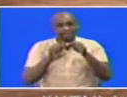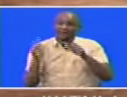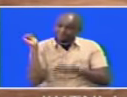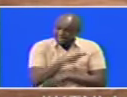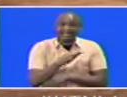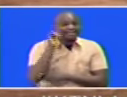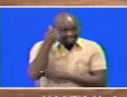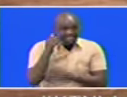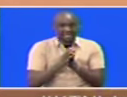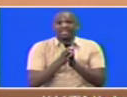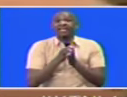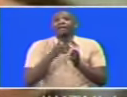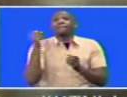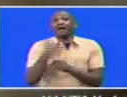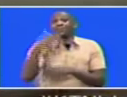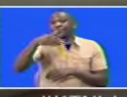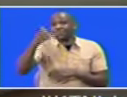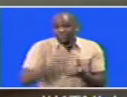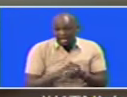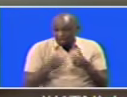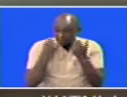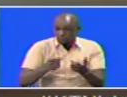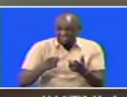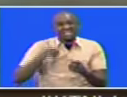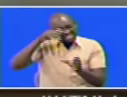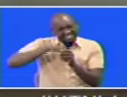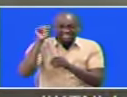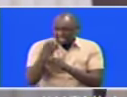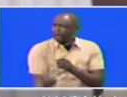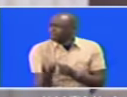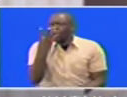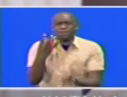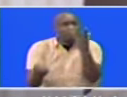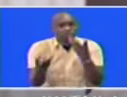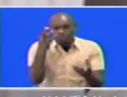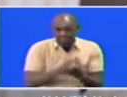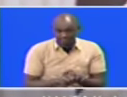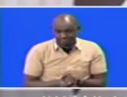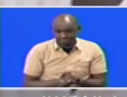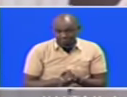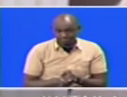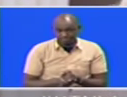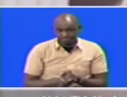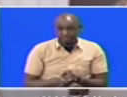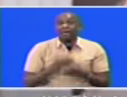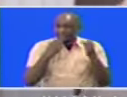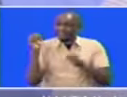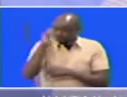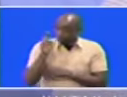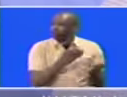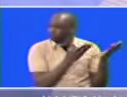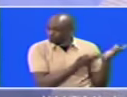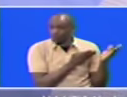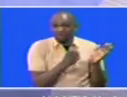and several months later intensified attacks inside Kenya's borders. Mr. Speaker, Uhuru Kenyatta